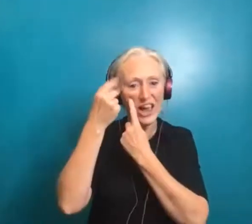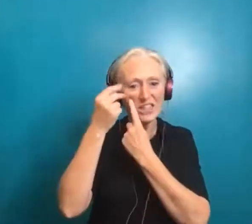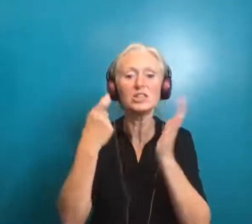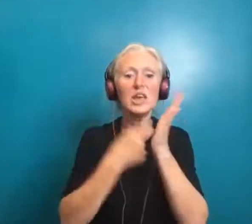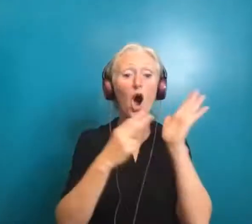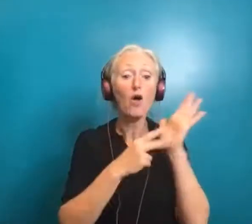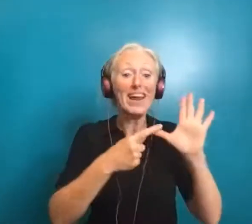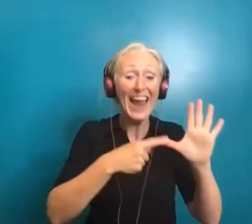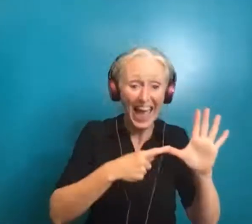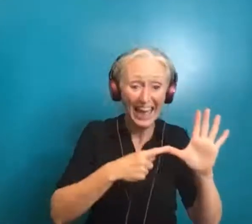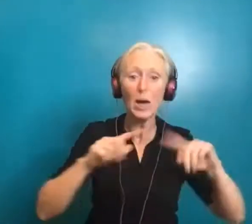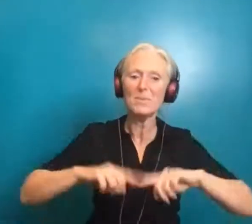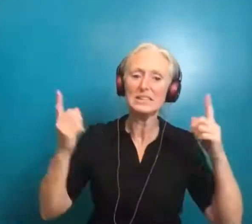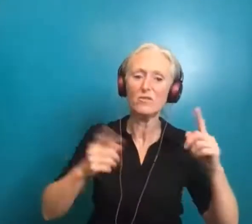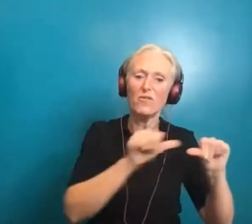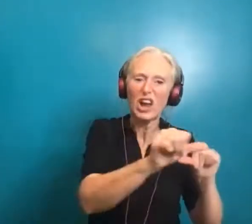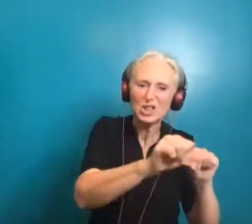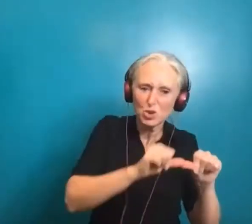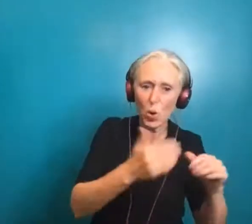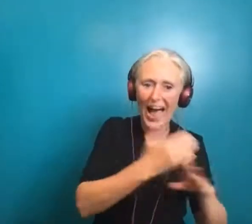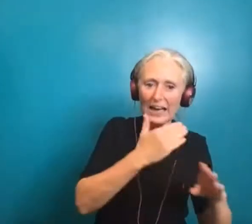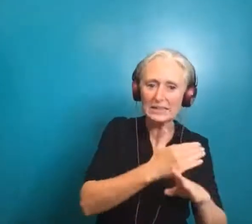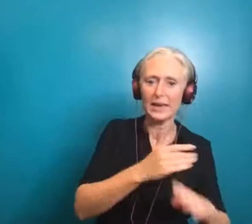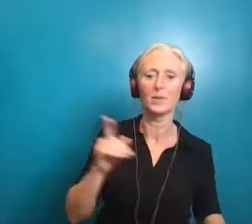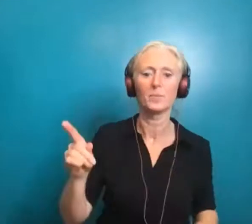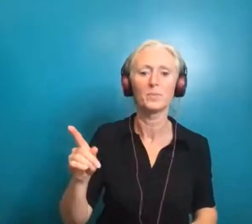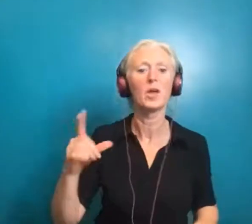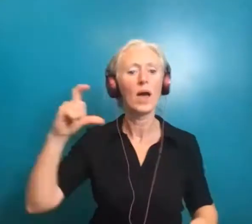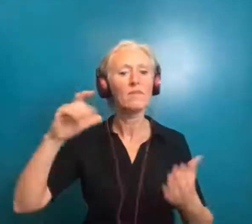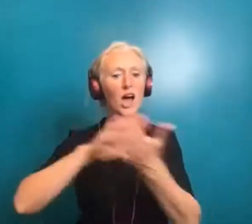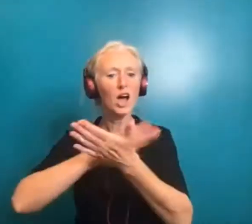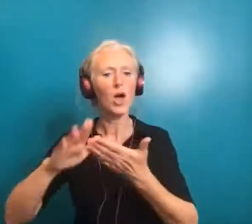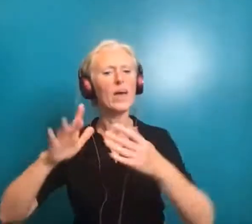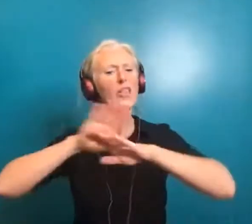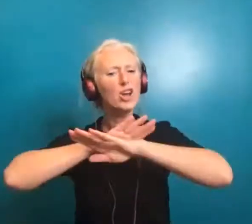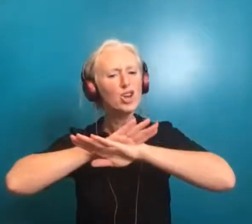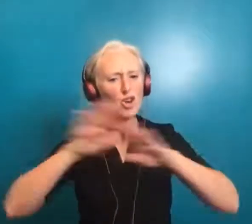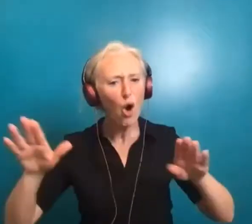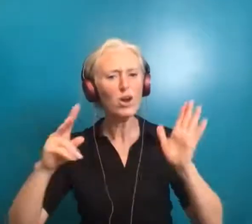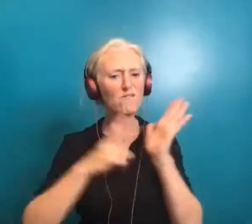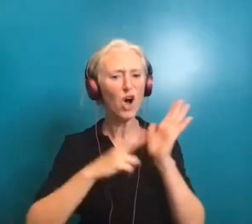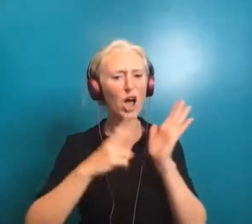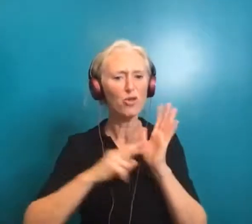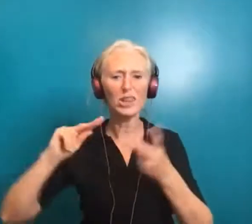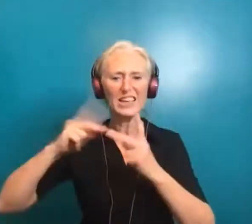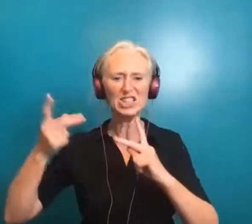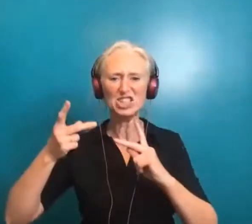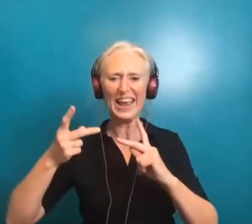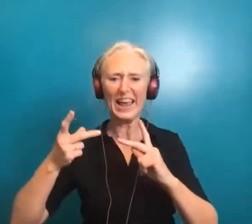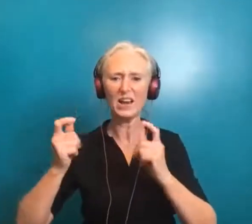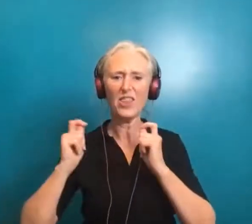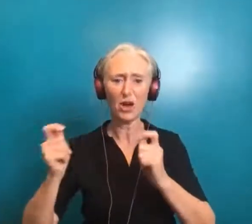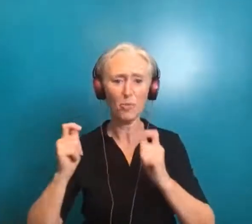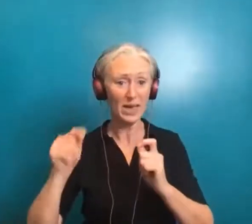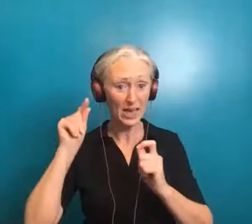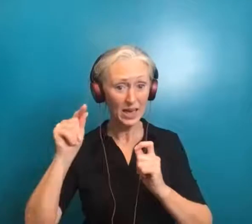acting. Brilliant, thank you. And just to clarify on the non-viral gene therapy, is that aimed at being mutation agnostic?